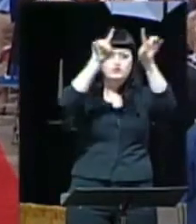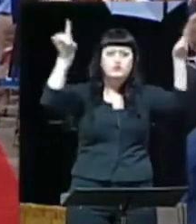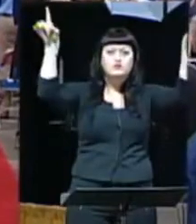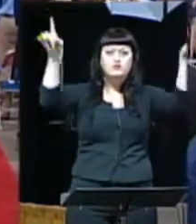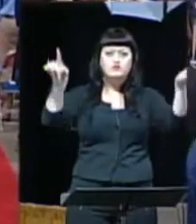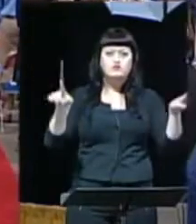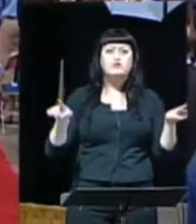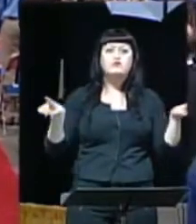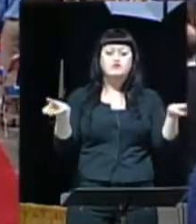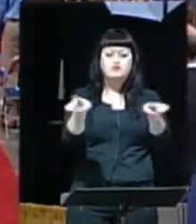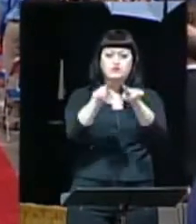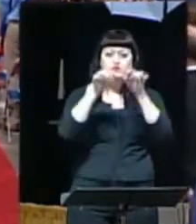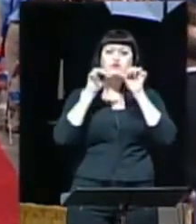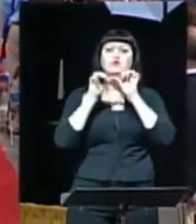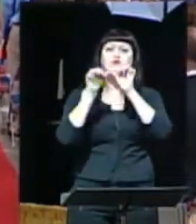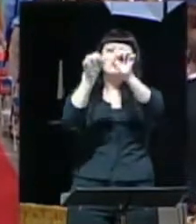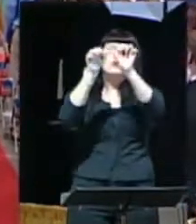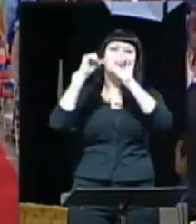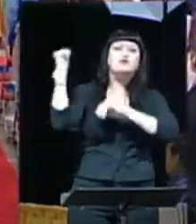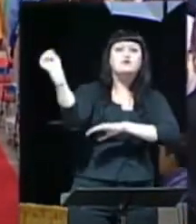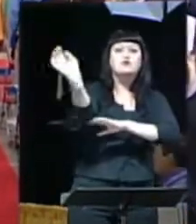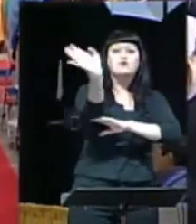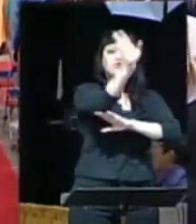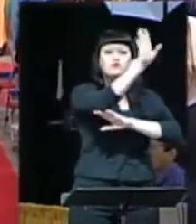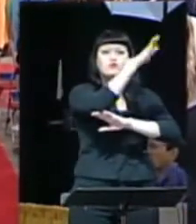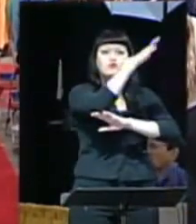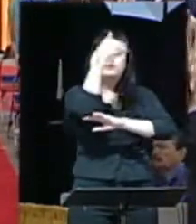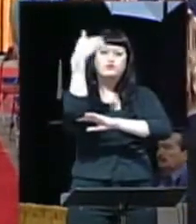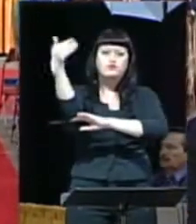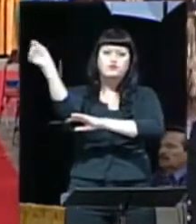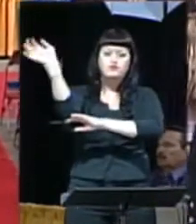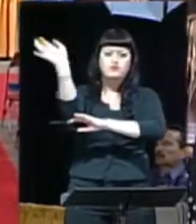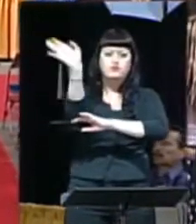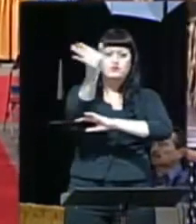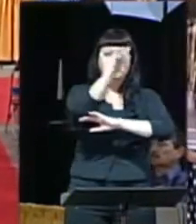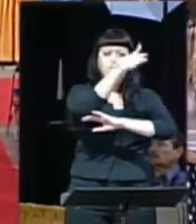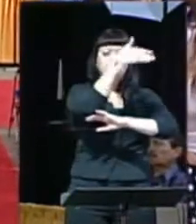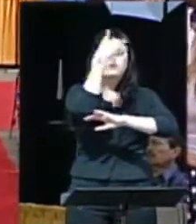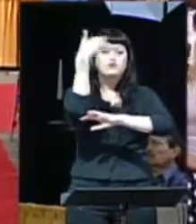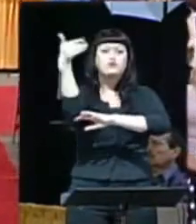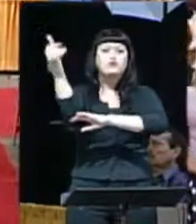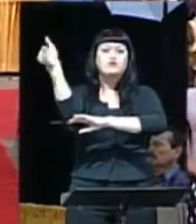star-spangled banner yet